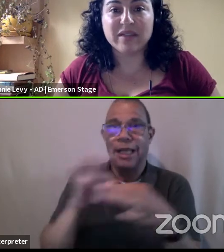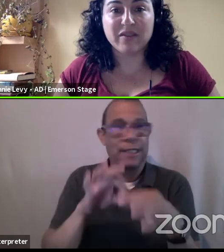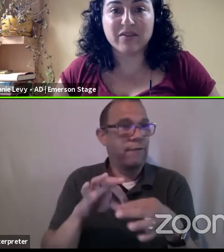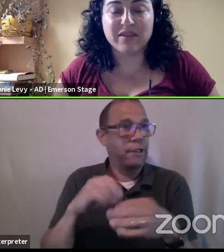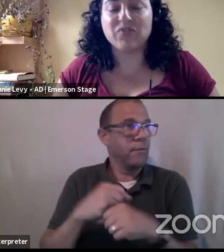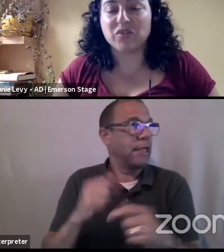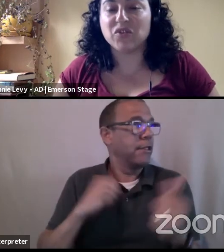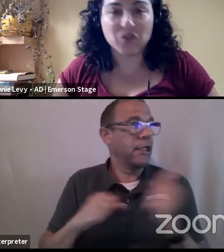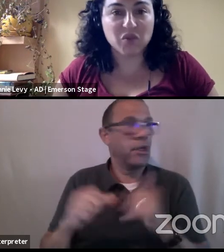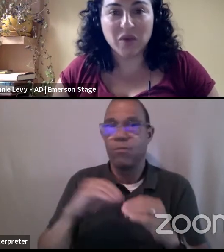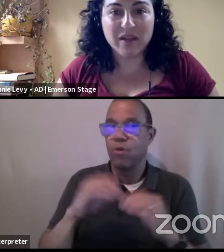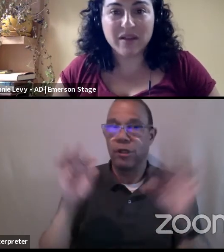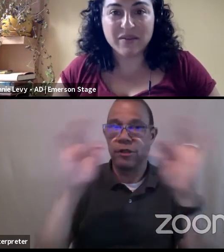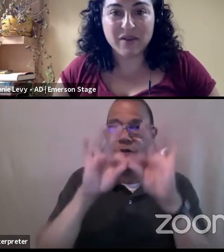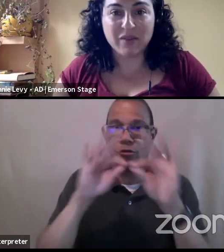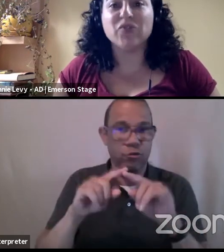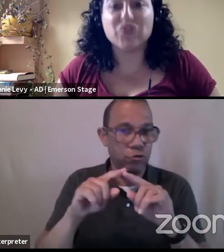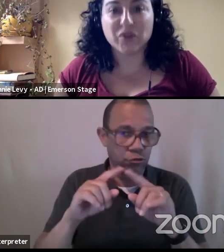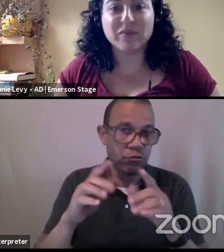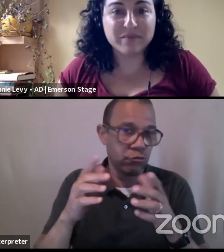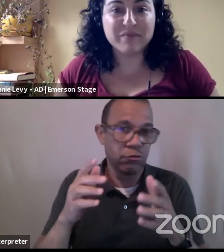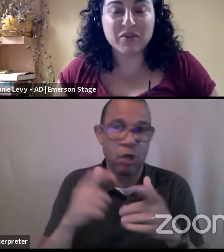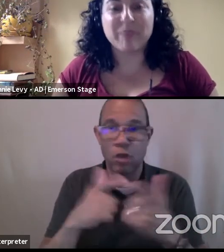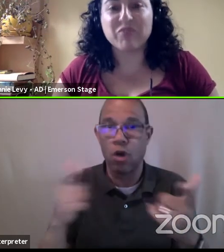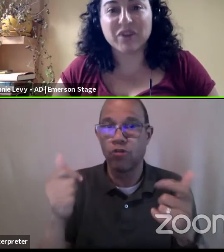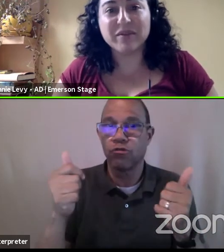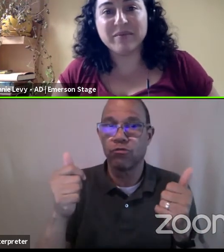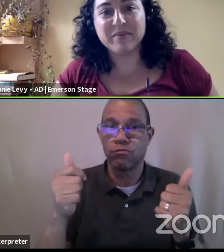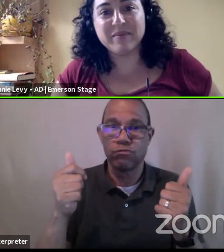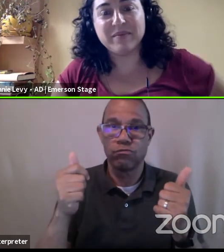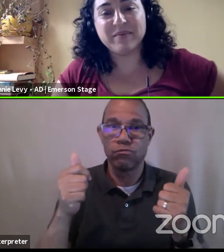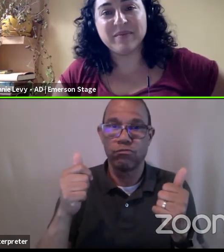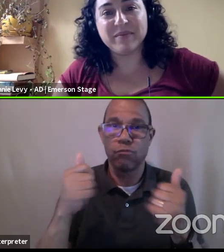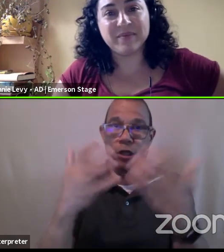more essential to a larger perception?